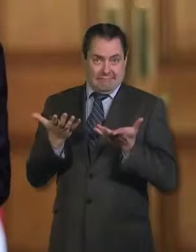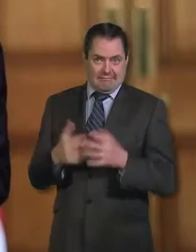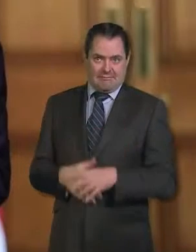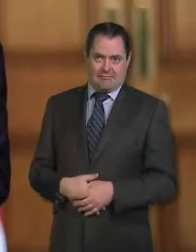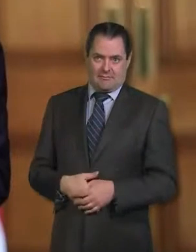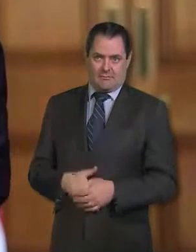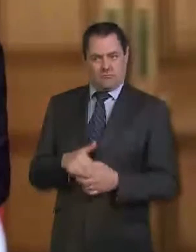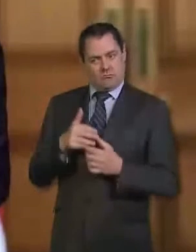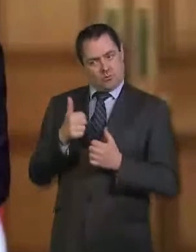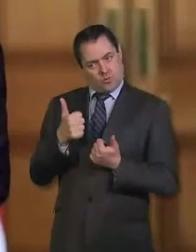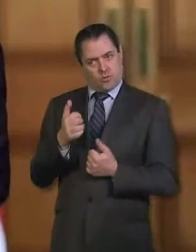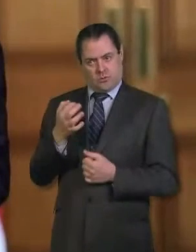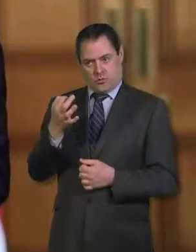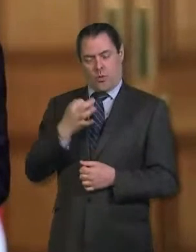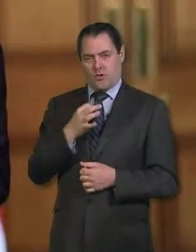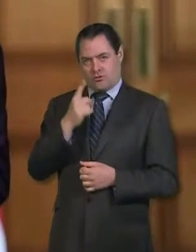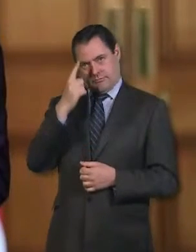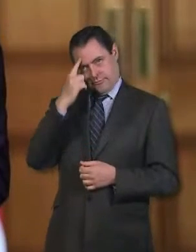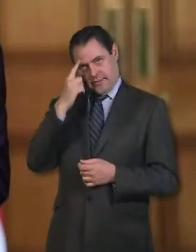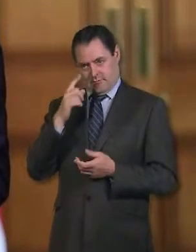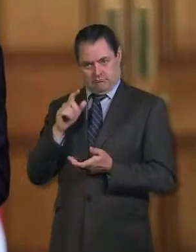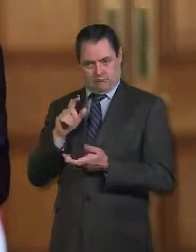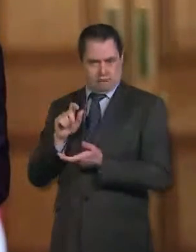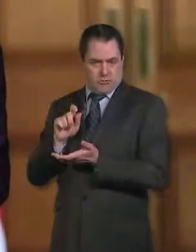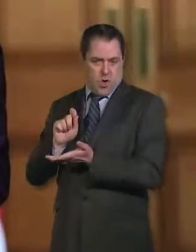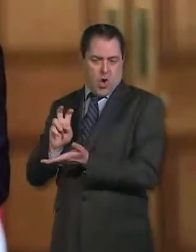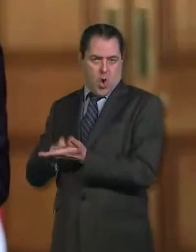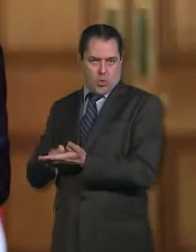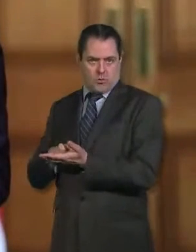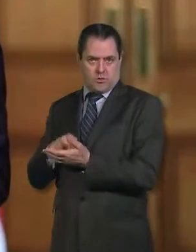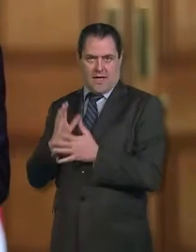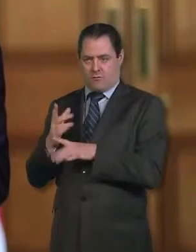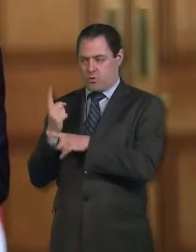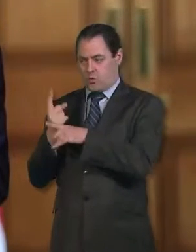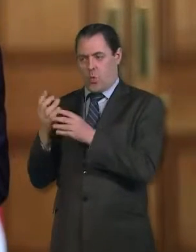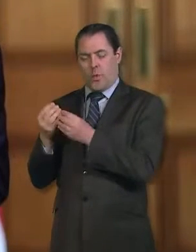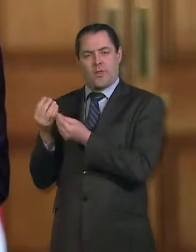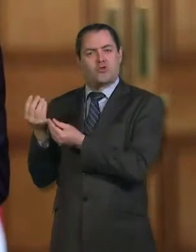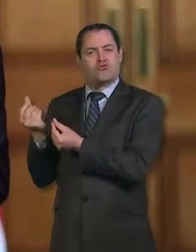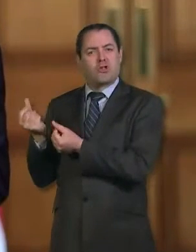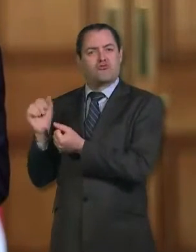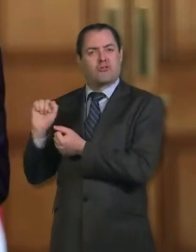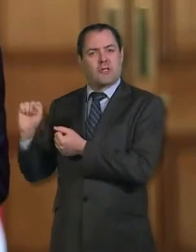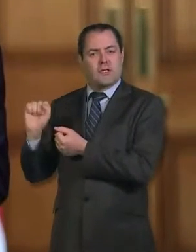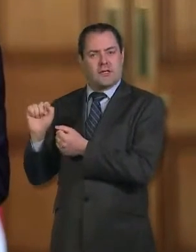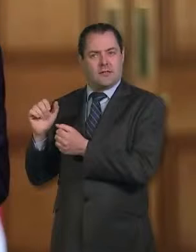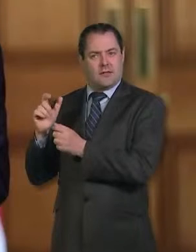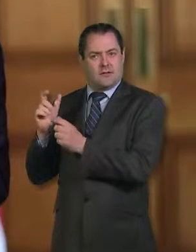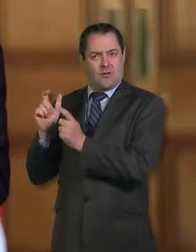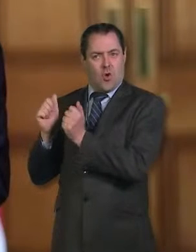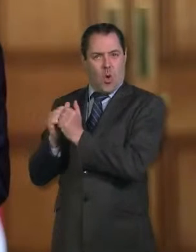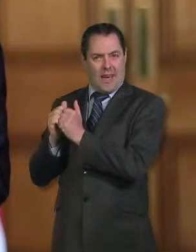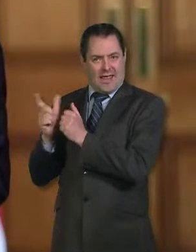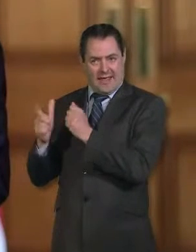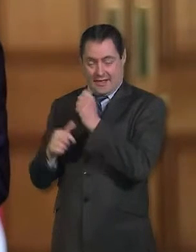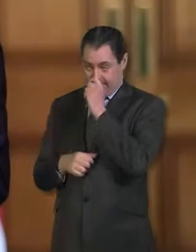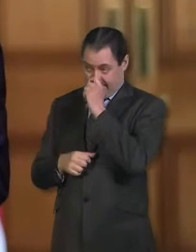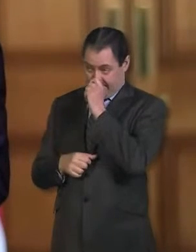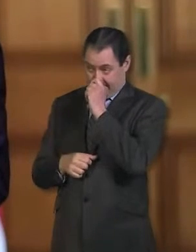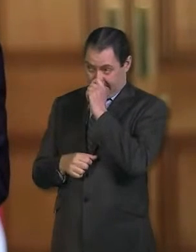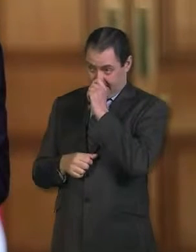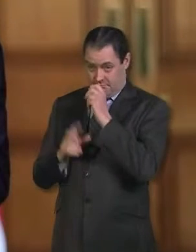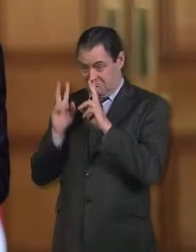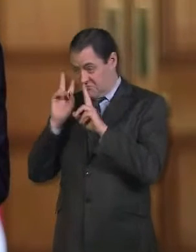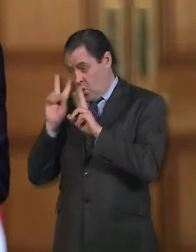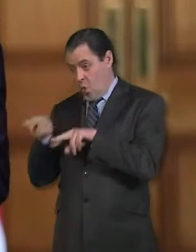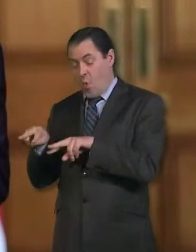that question. I'll have to talk to my Treasury colleagues before I can answer it in full. And we'll look at it. And if we can get